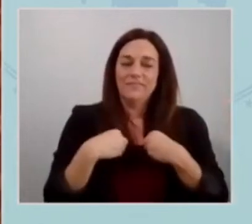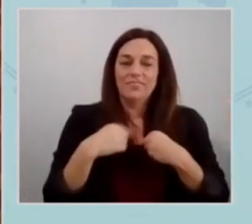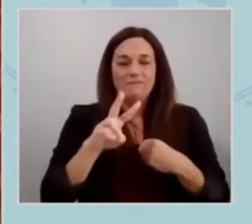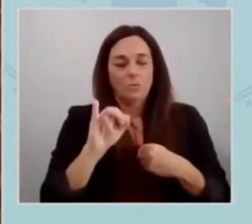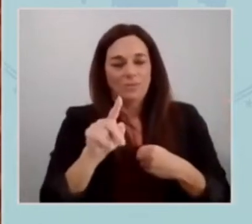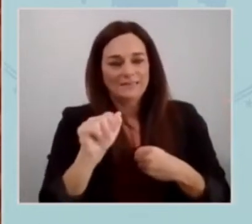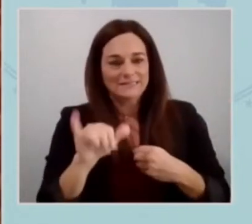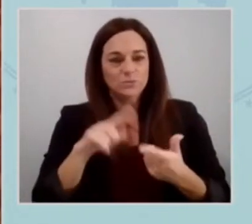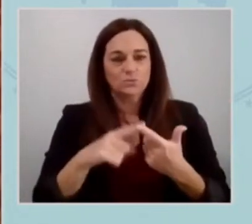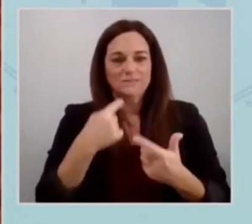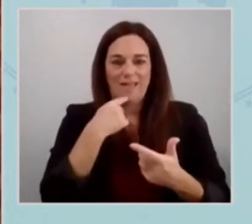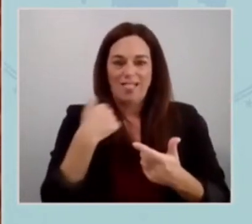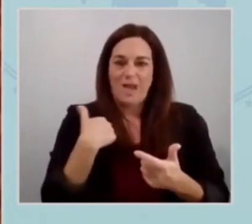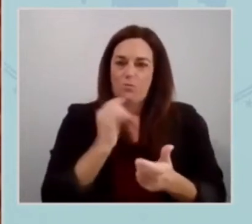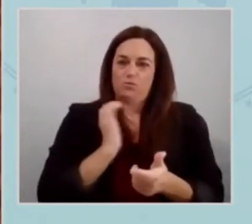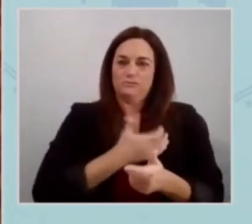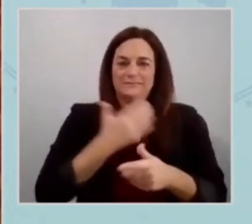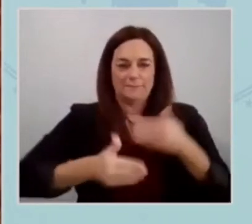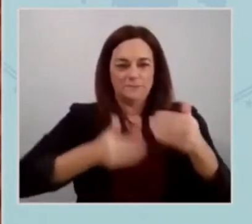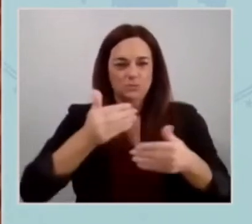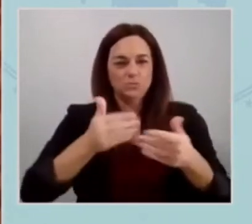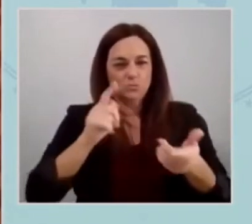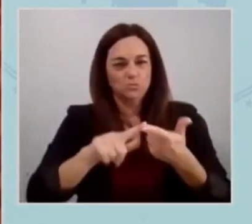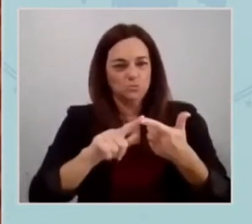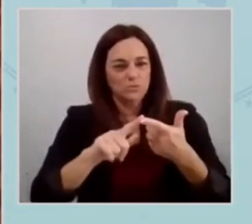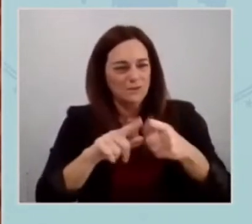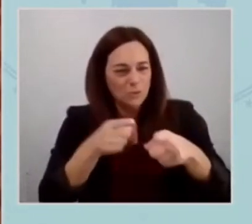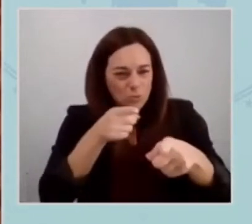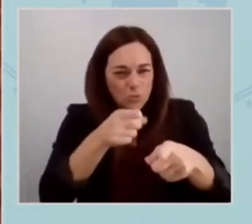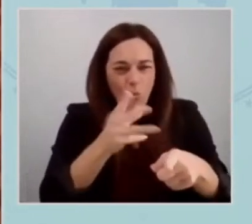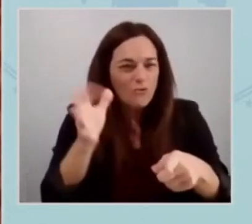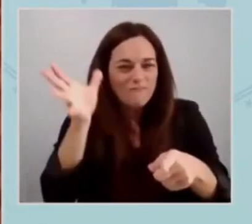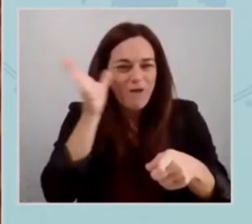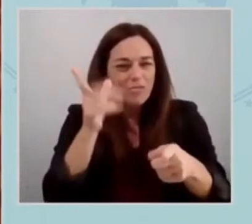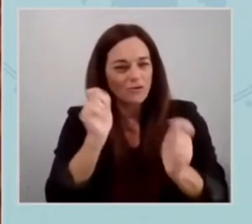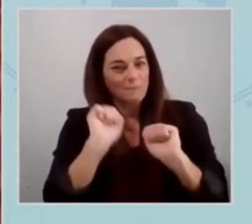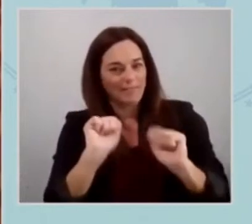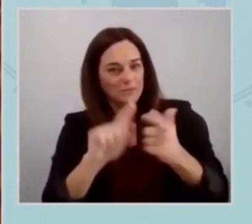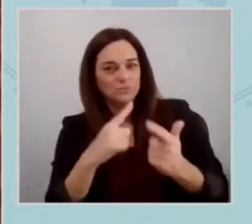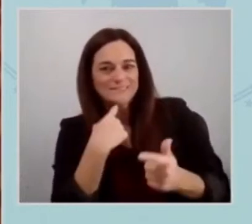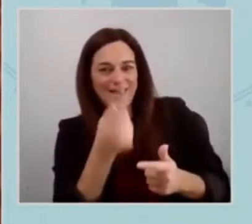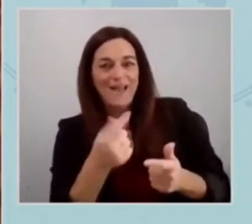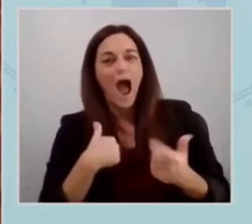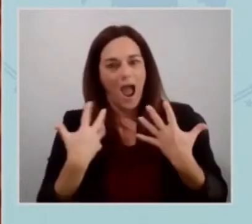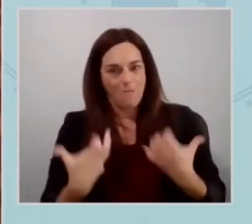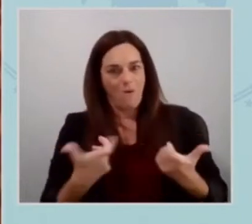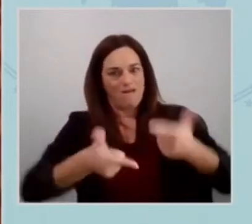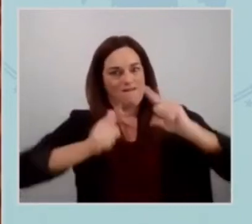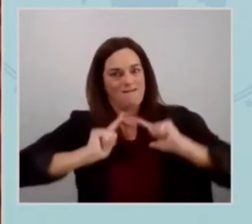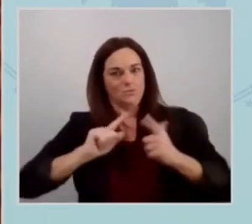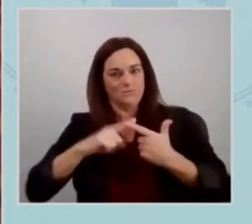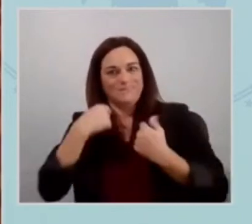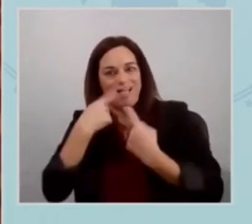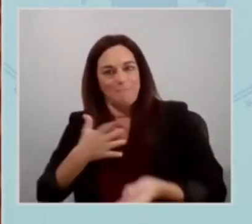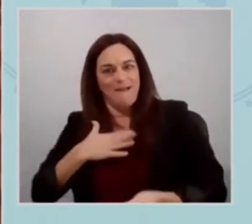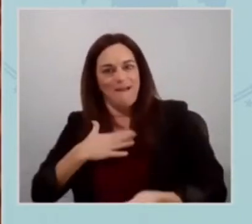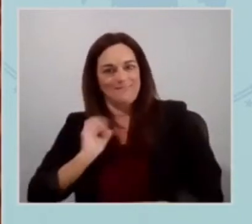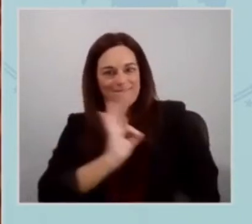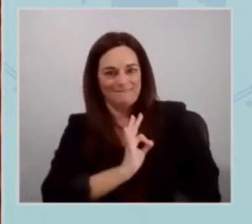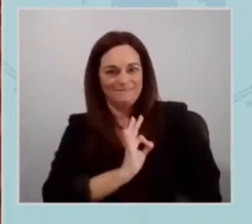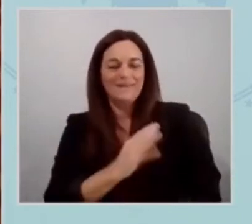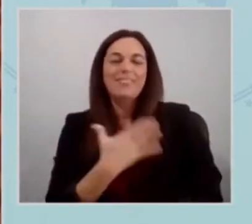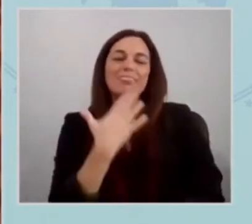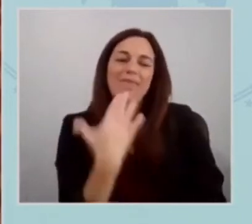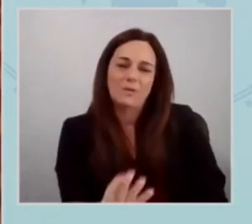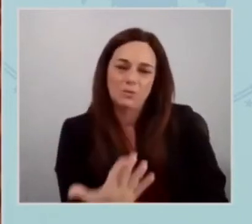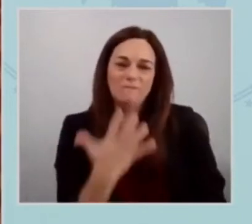something, give me the ability to tell our staffs that everything is going to be okay, just like somebody gave you or your father the ability to